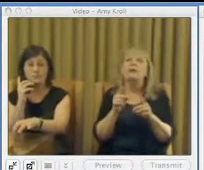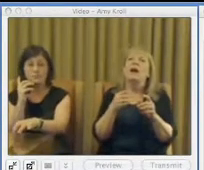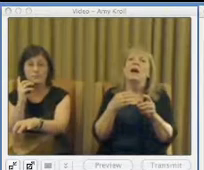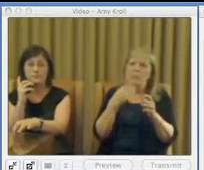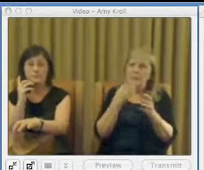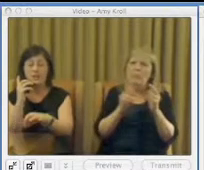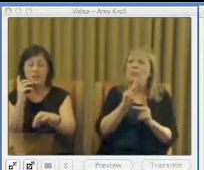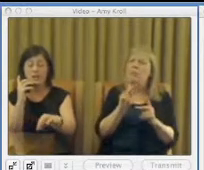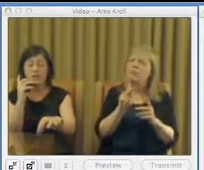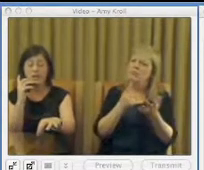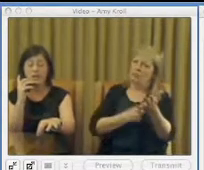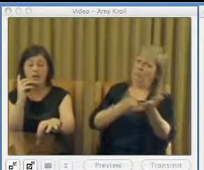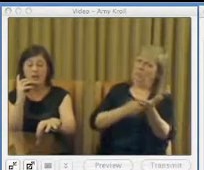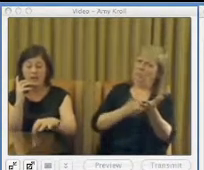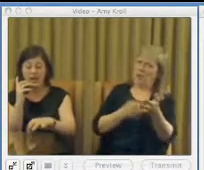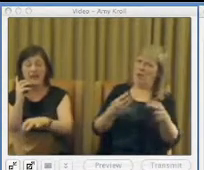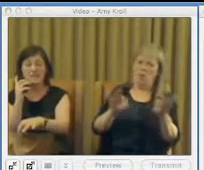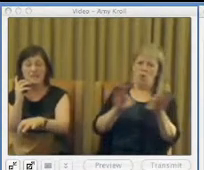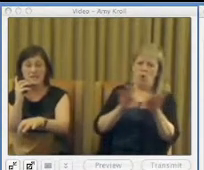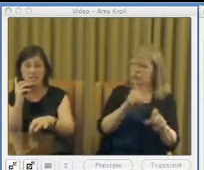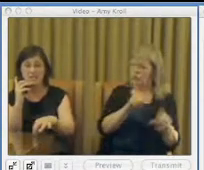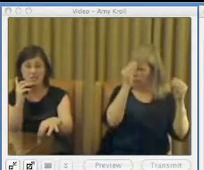being, you know, relaying the talk,